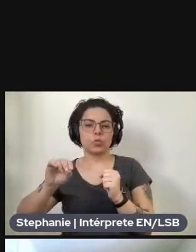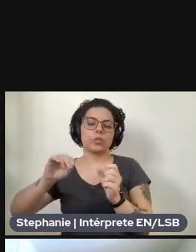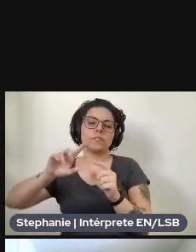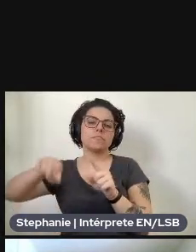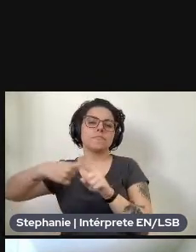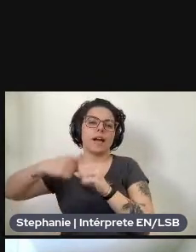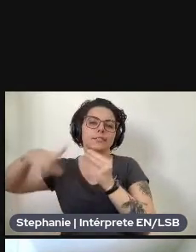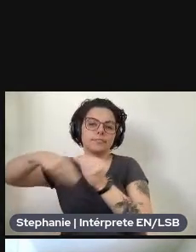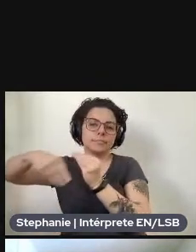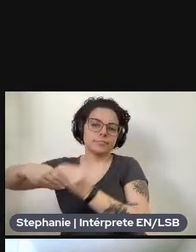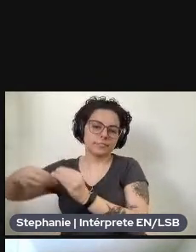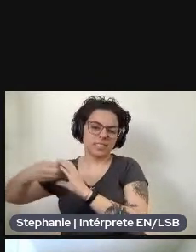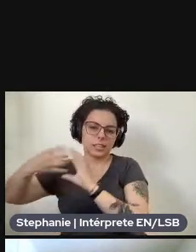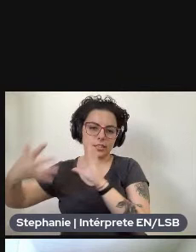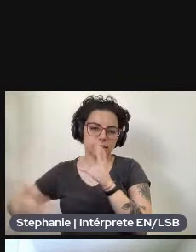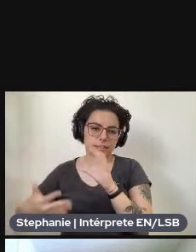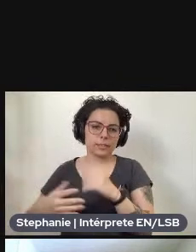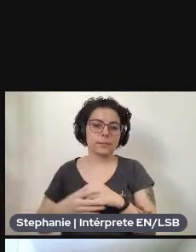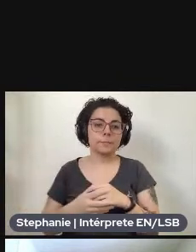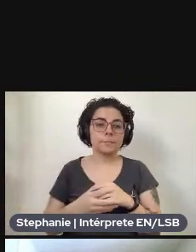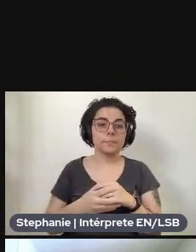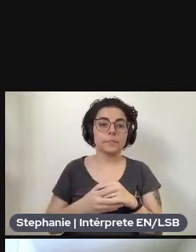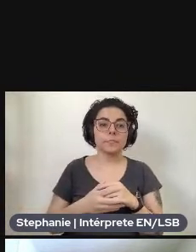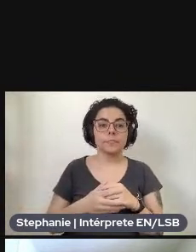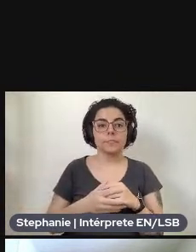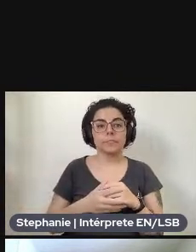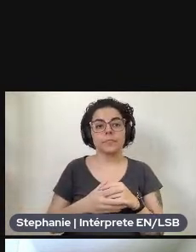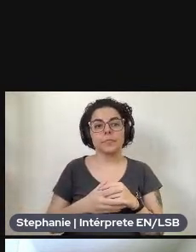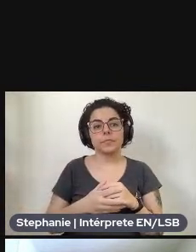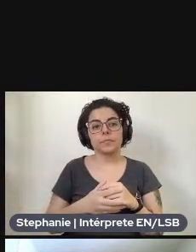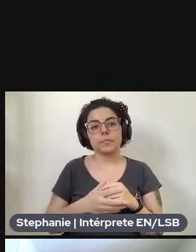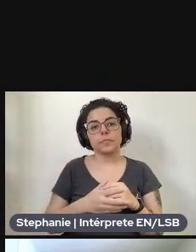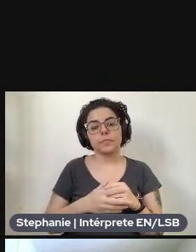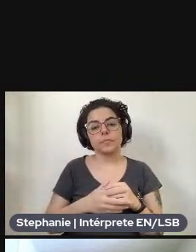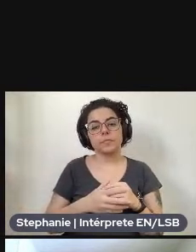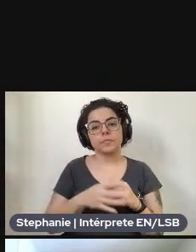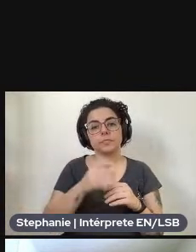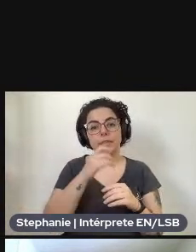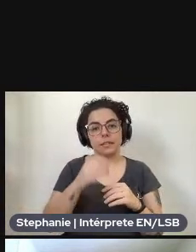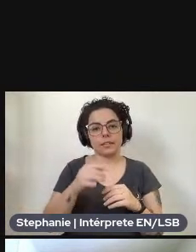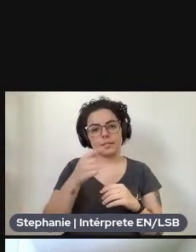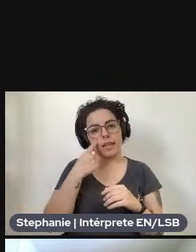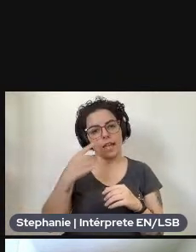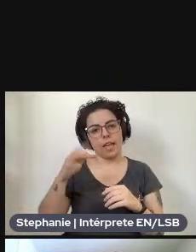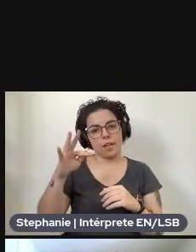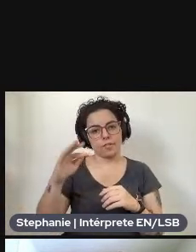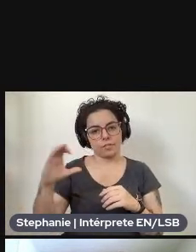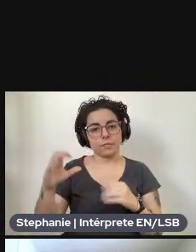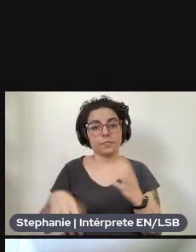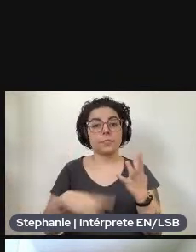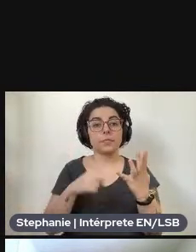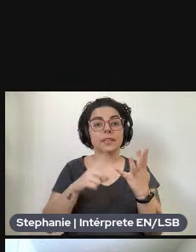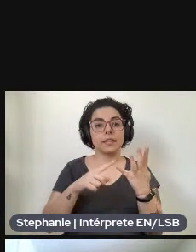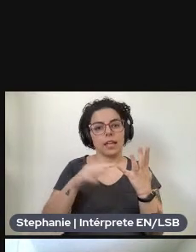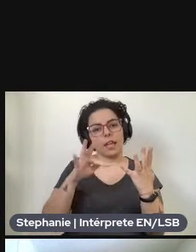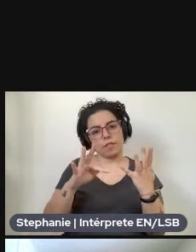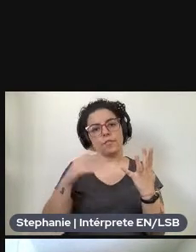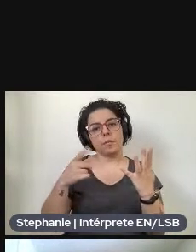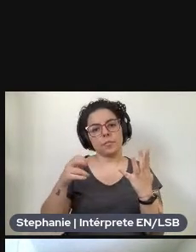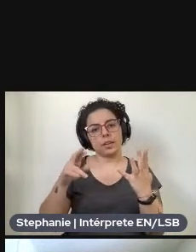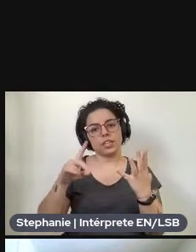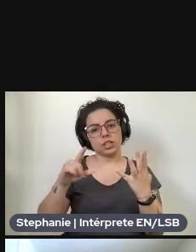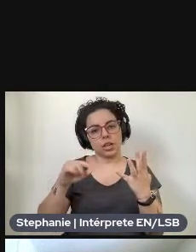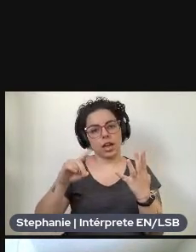which is needed for instance, phrasal aspect. F, the predicate, and X, the